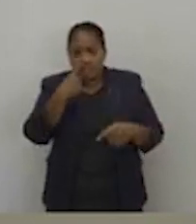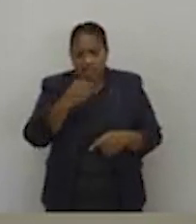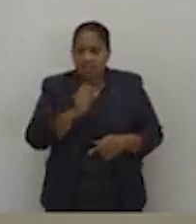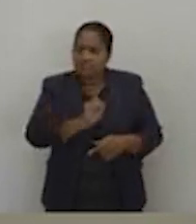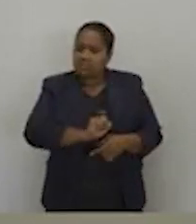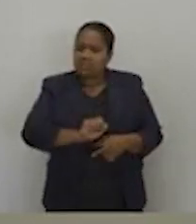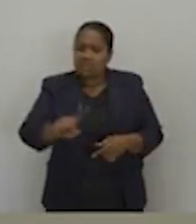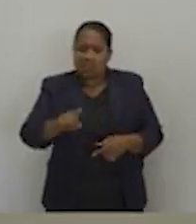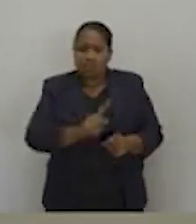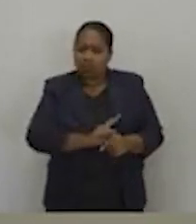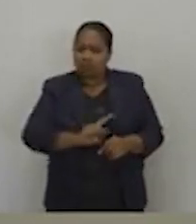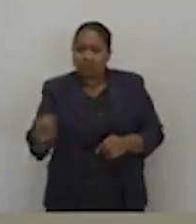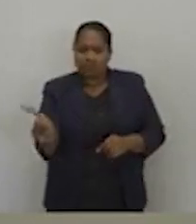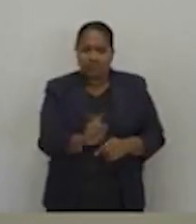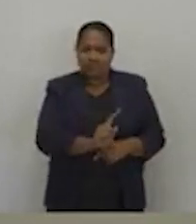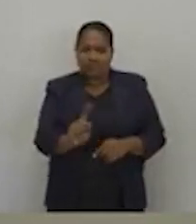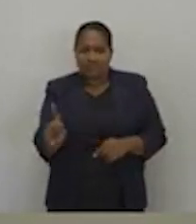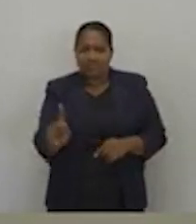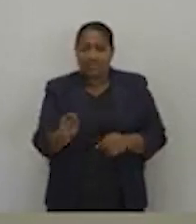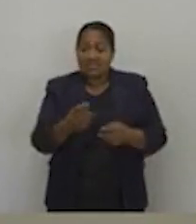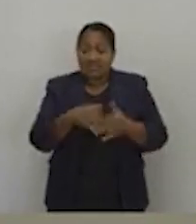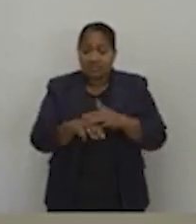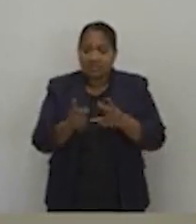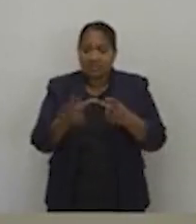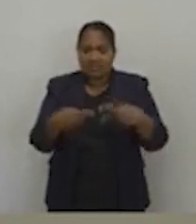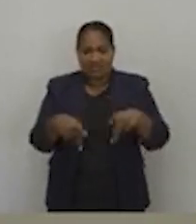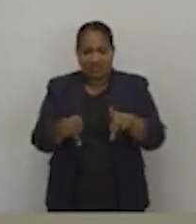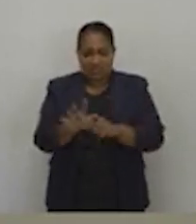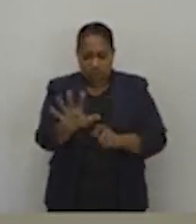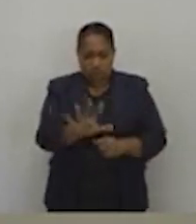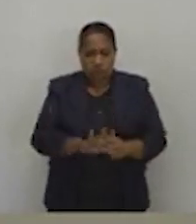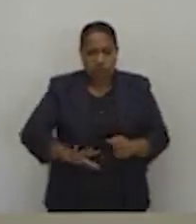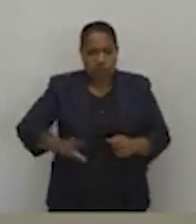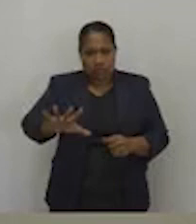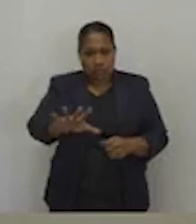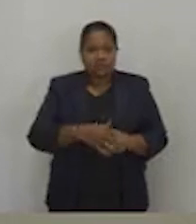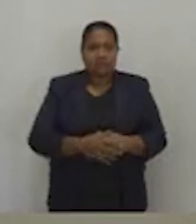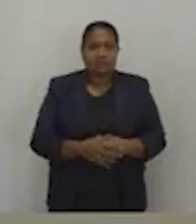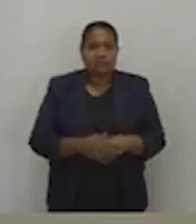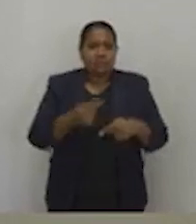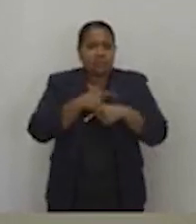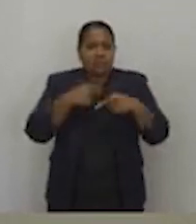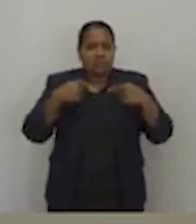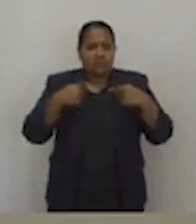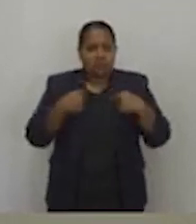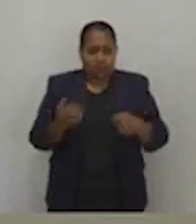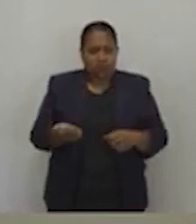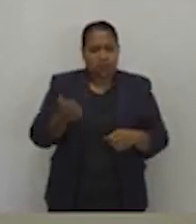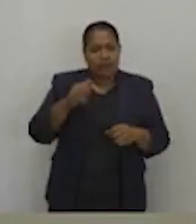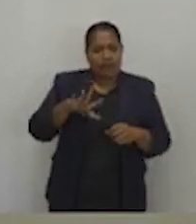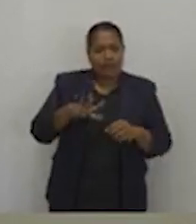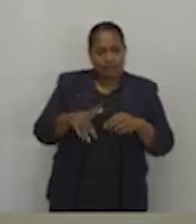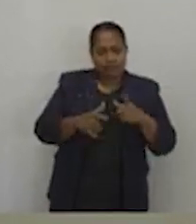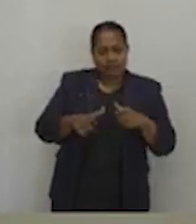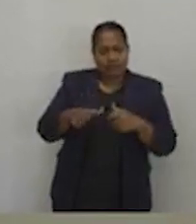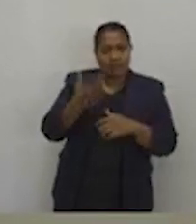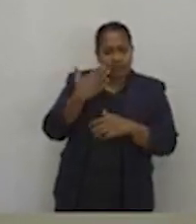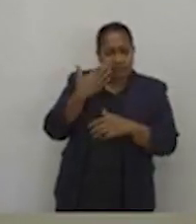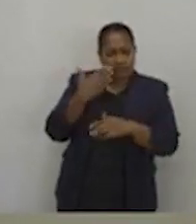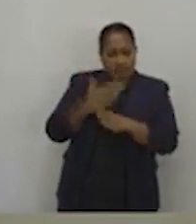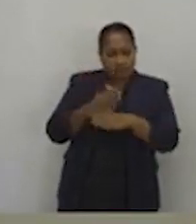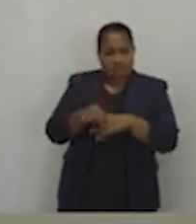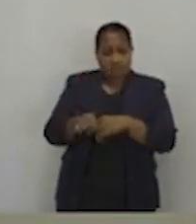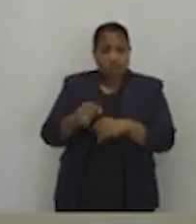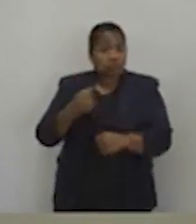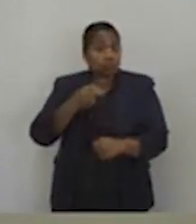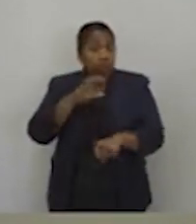the containment area. We have managed this sort of cross-border exchange before, and the police have been